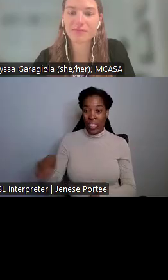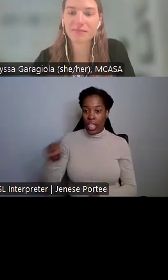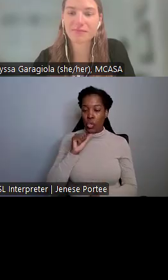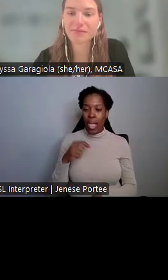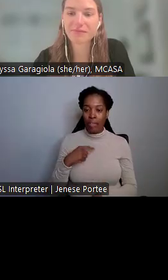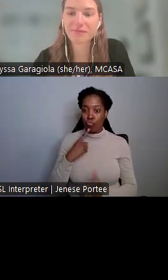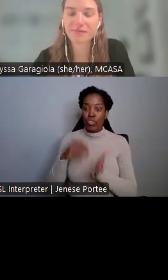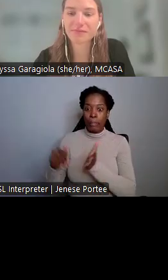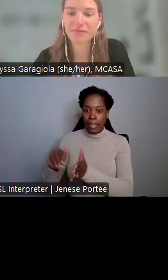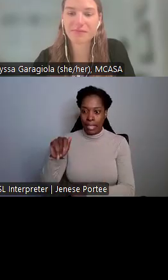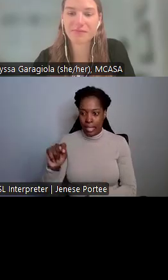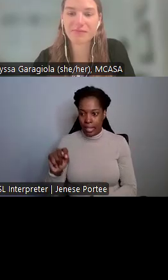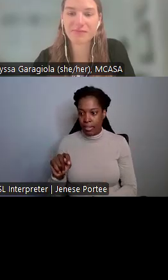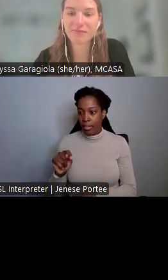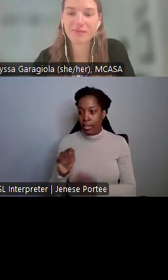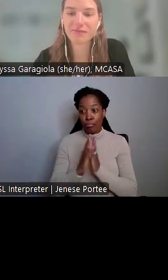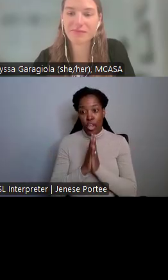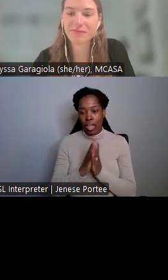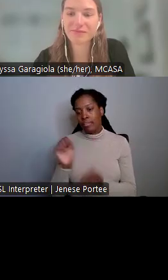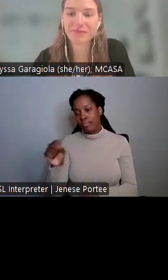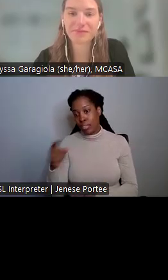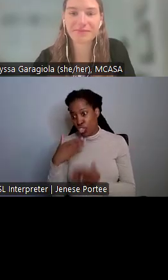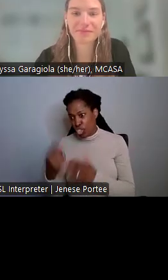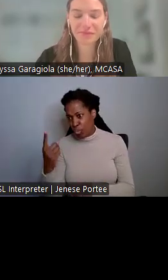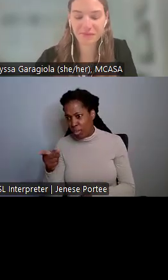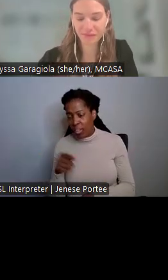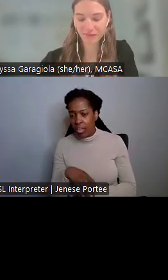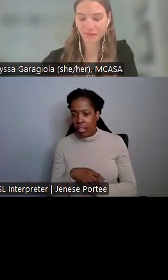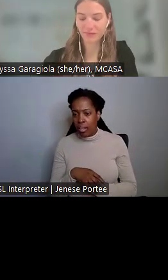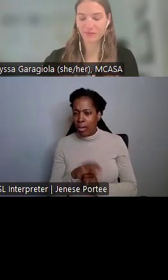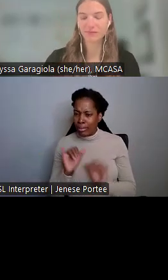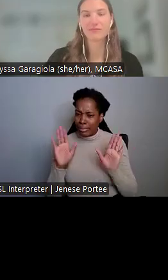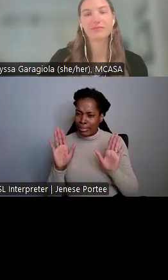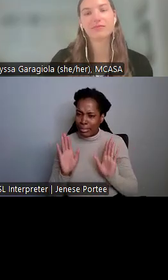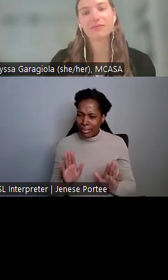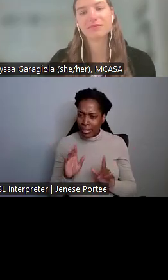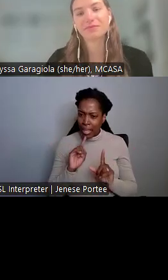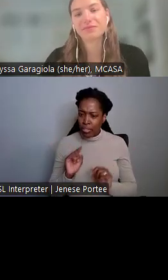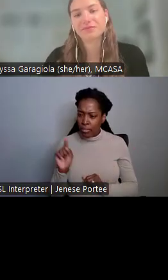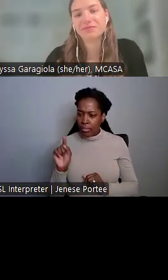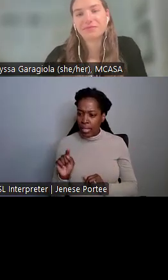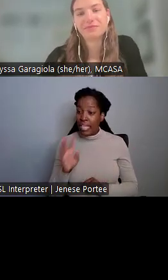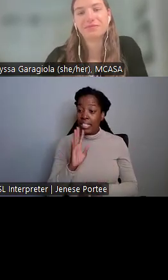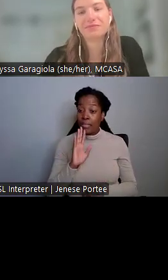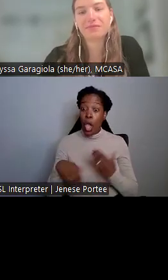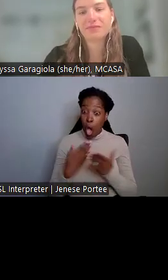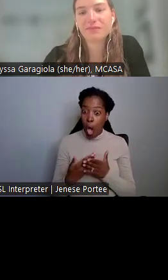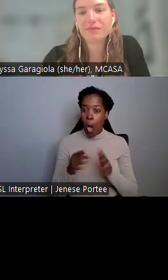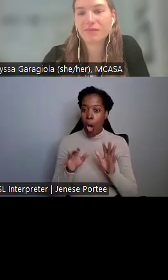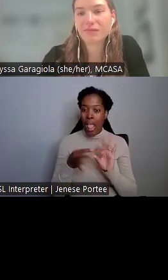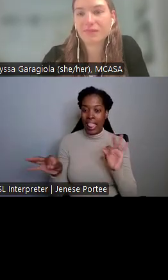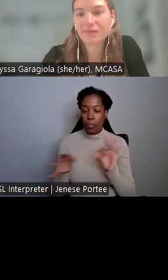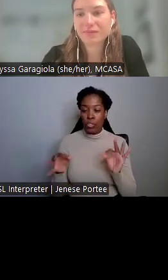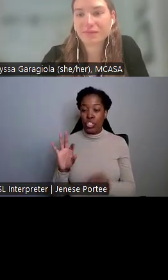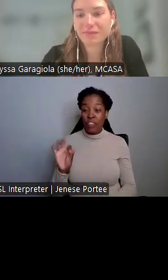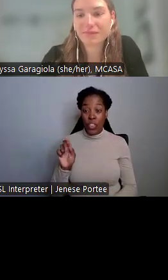a great one. Oh, these are excellent, excellent answers. To speak all languages fluently. Oh, Kenzie, I